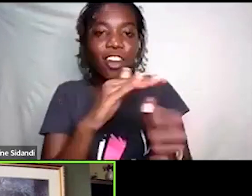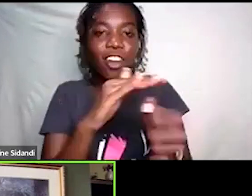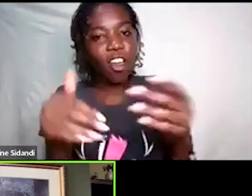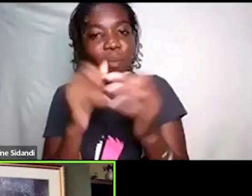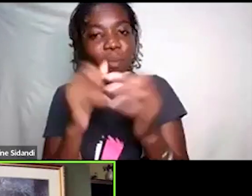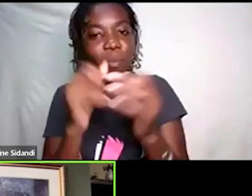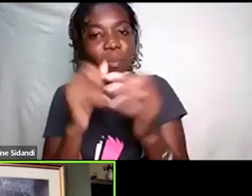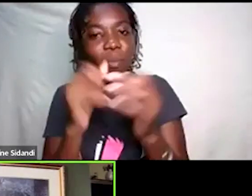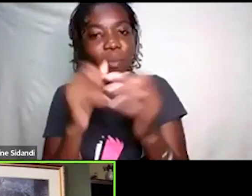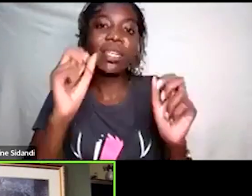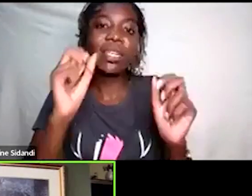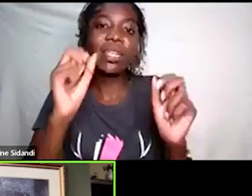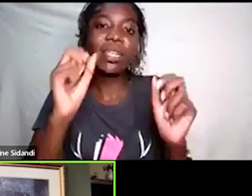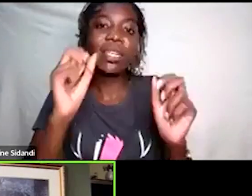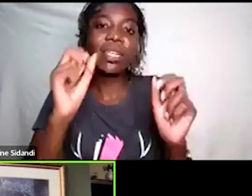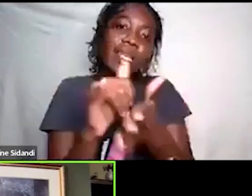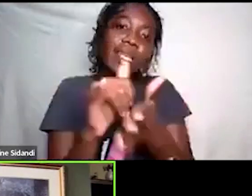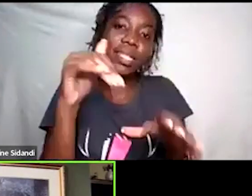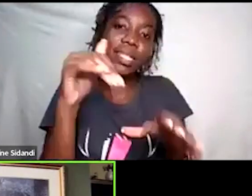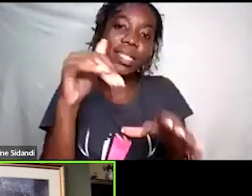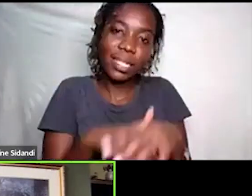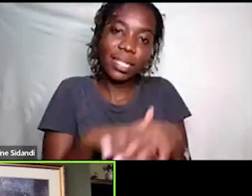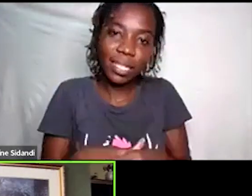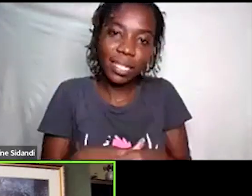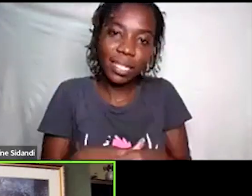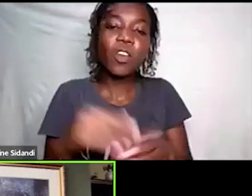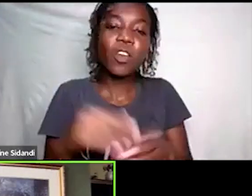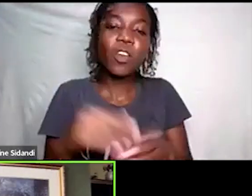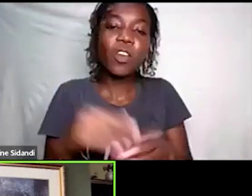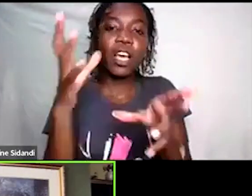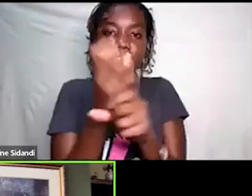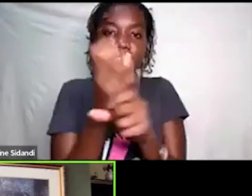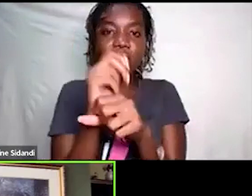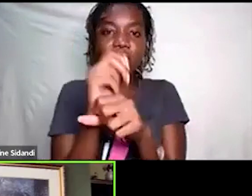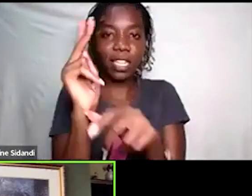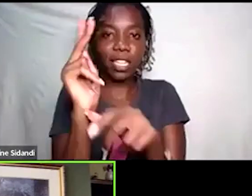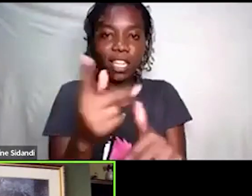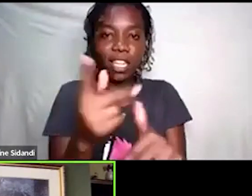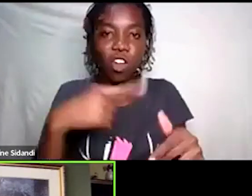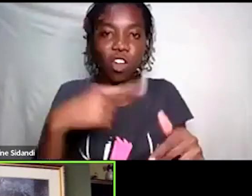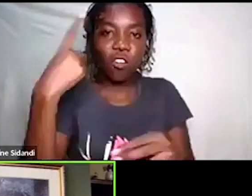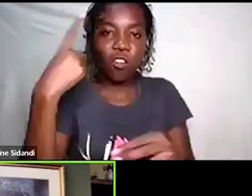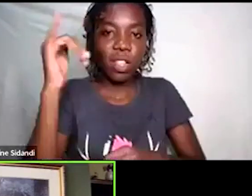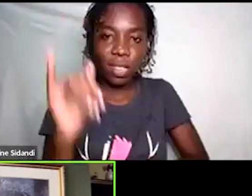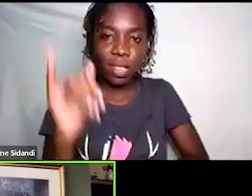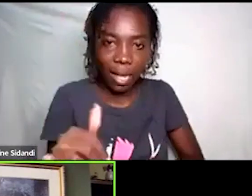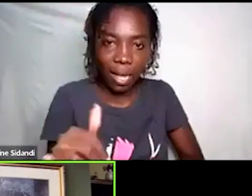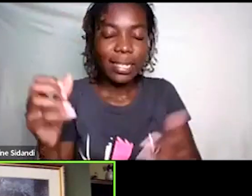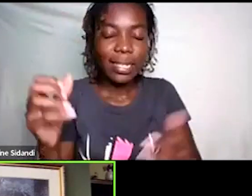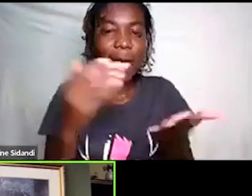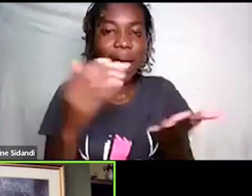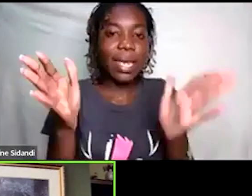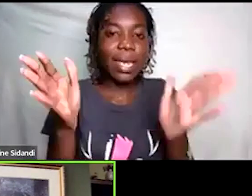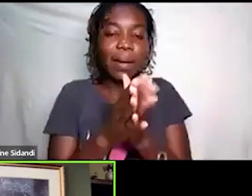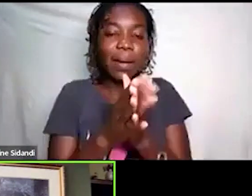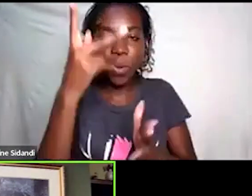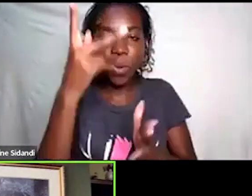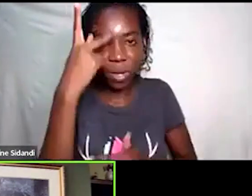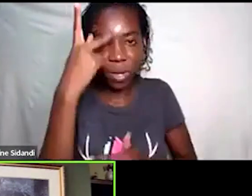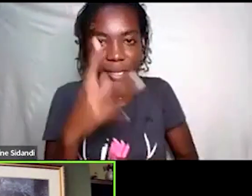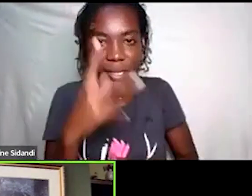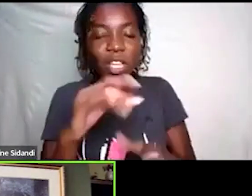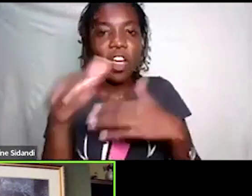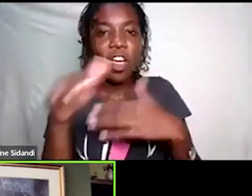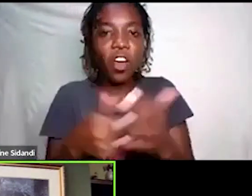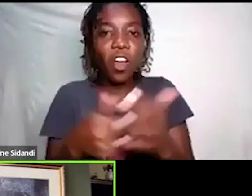ombudsman organization in Kenya that goes for those irregular hirings and policies. Every organization has a